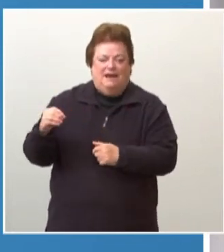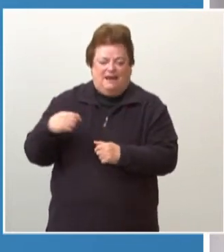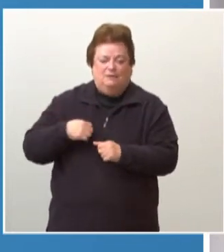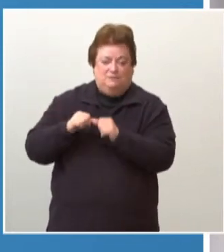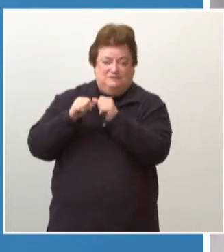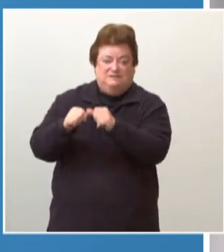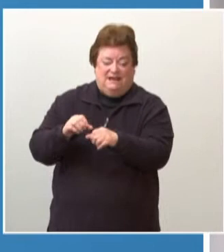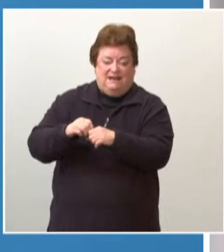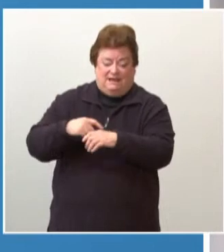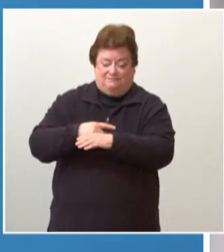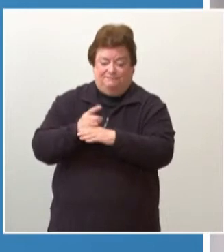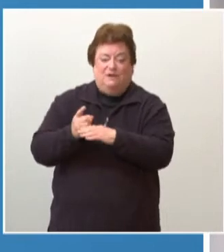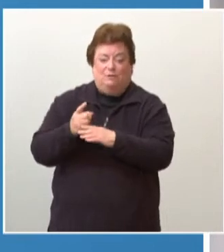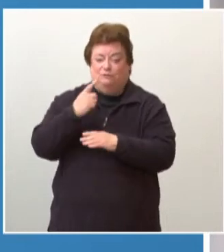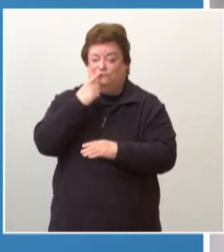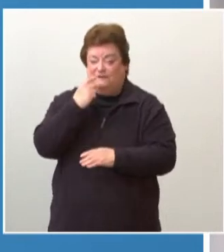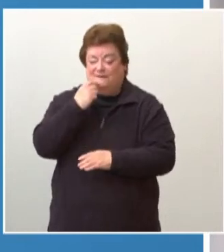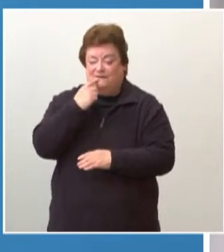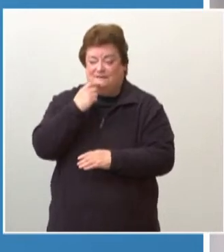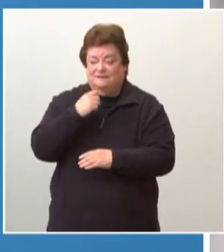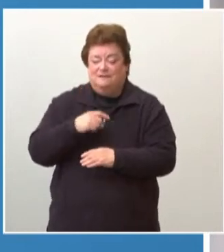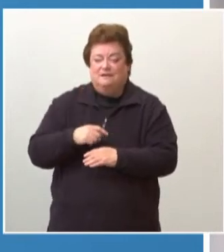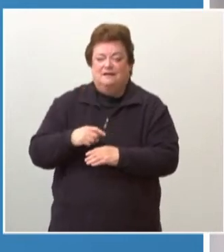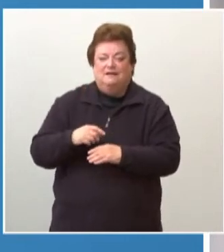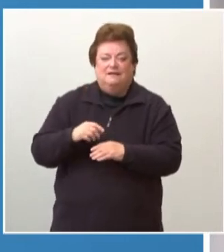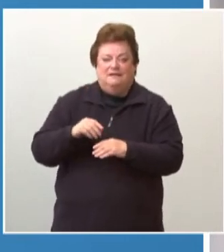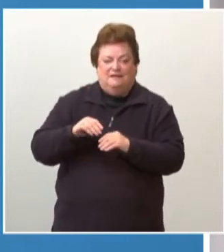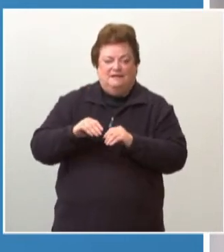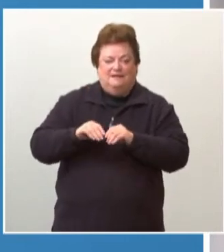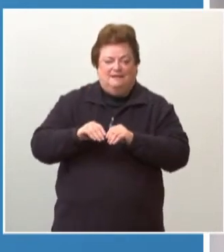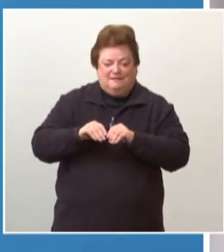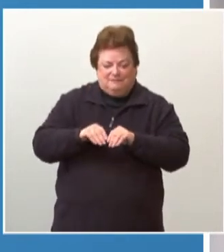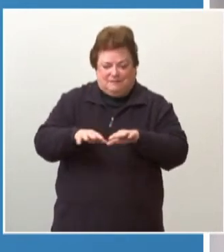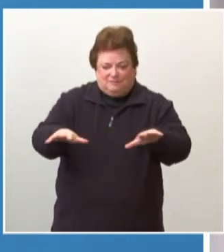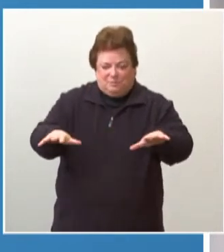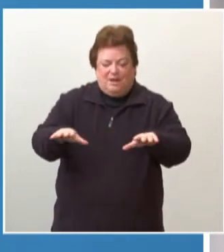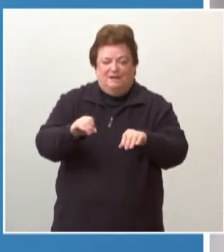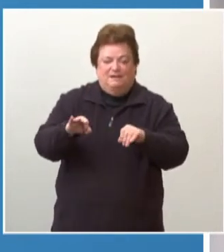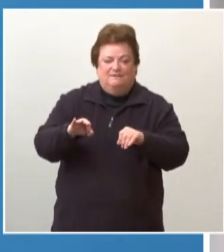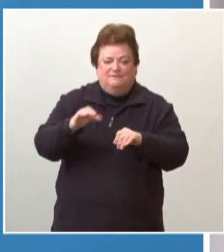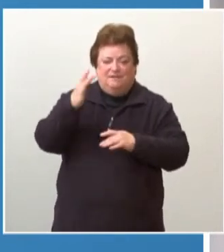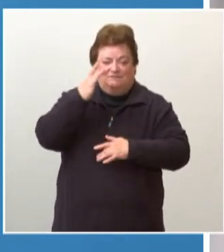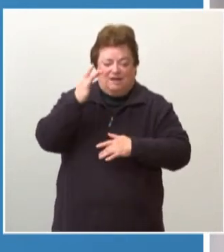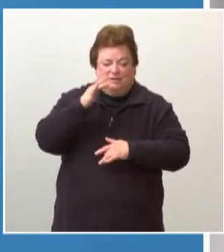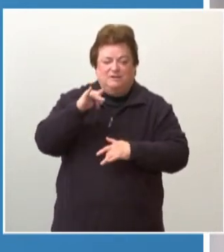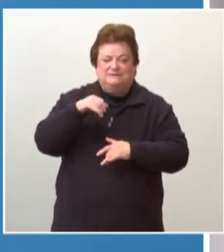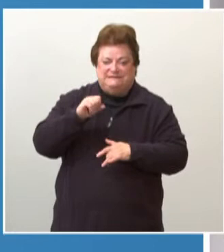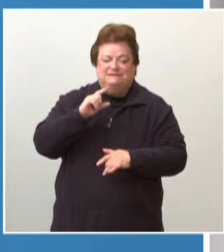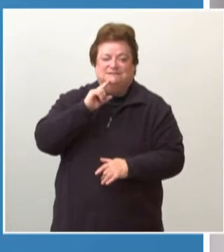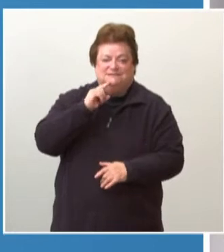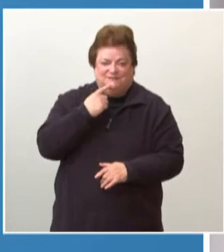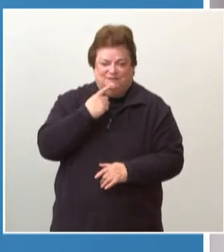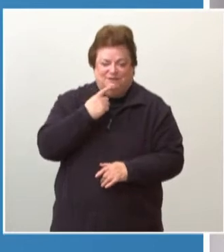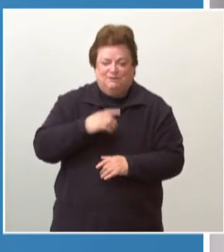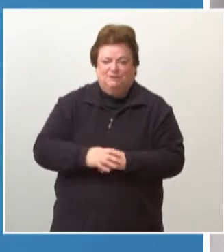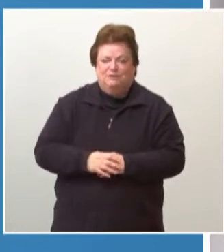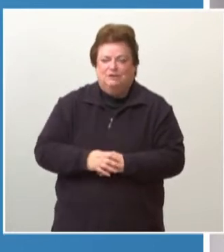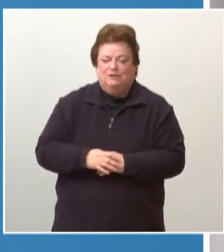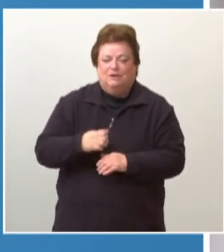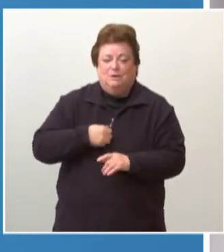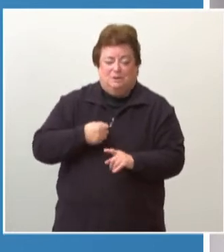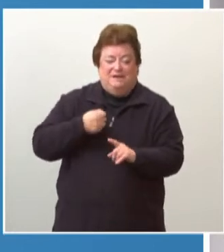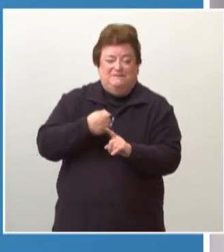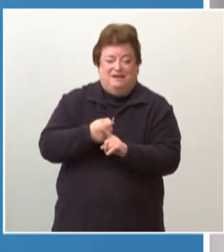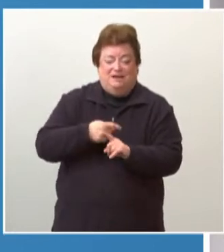red, indicating the risk of the virus transmission and the impact on our community is severe. We hit our highest